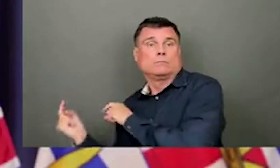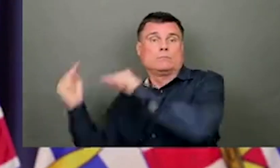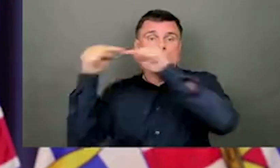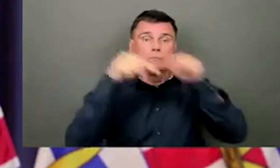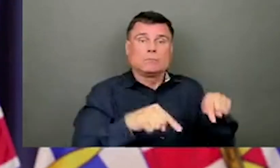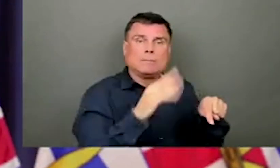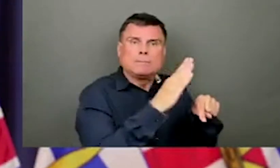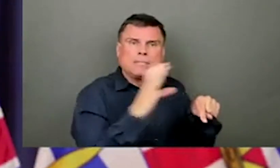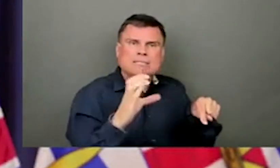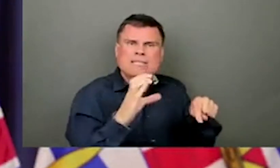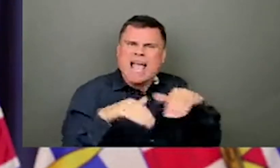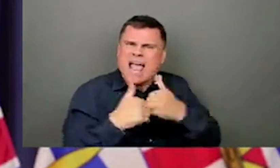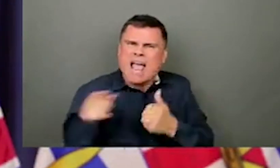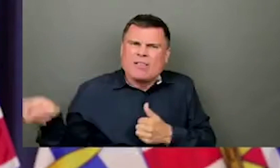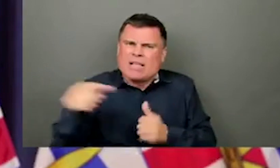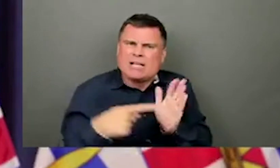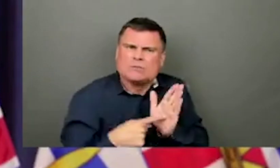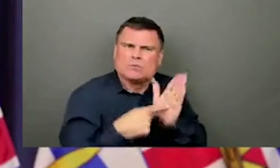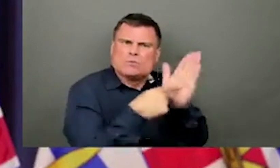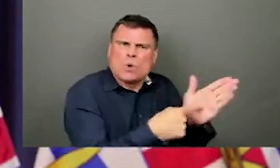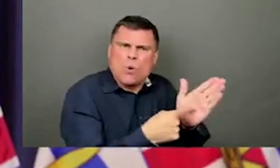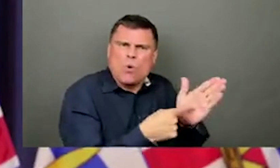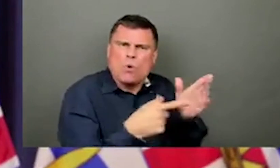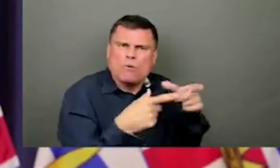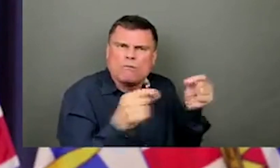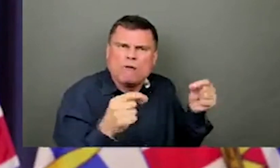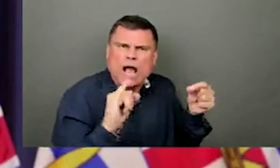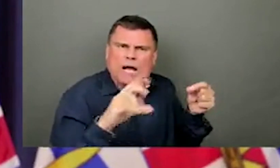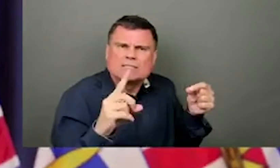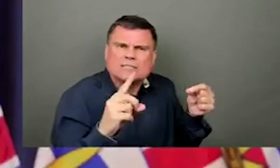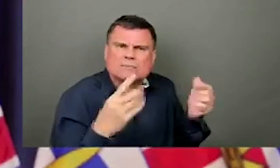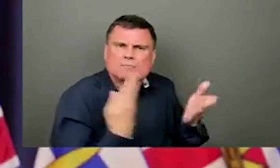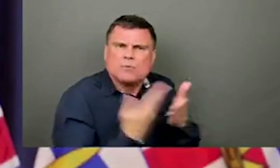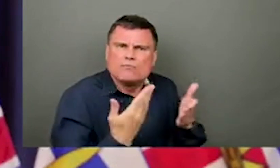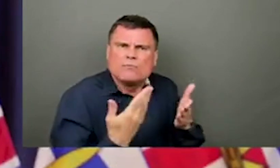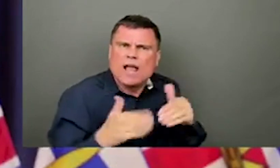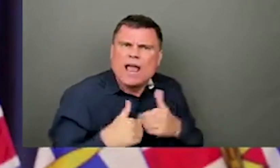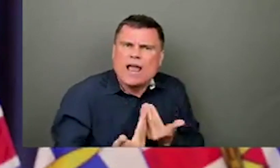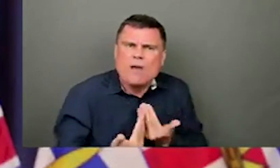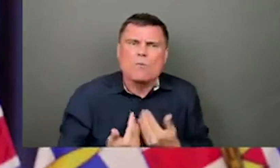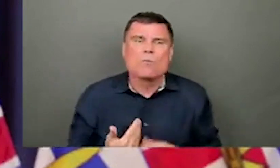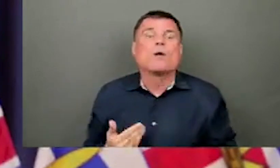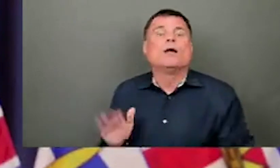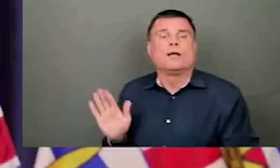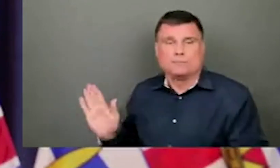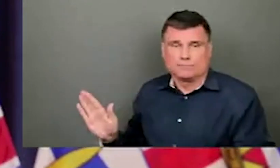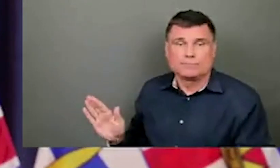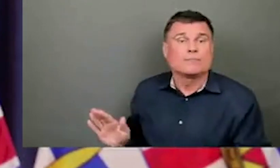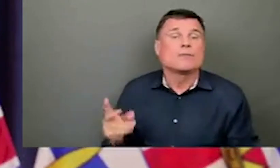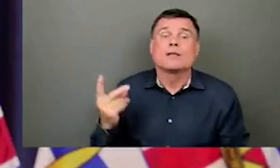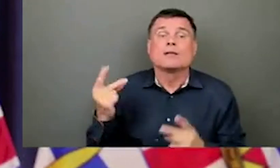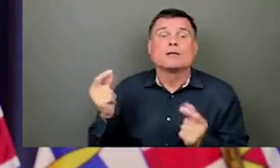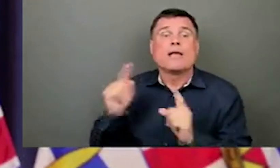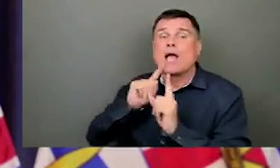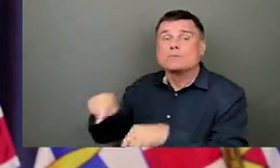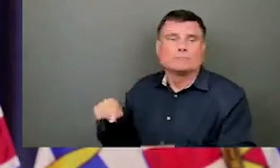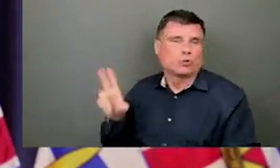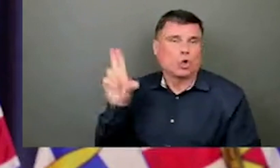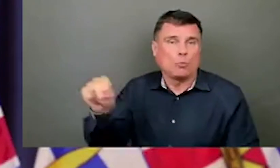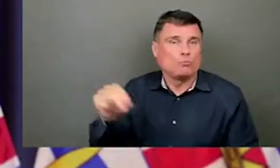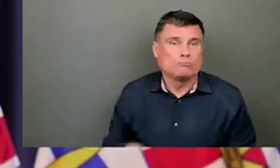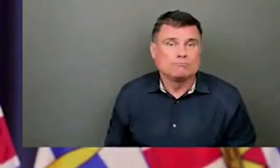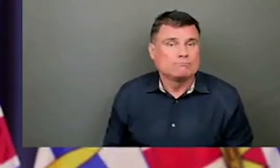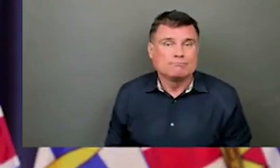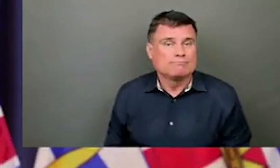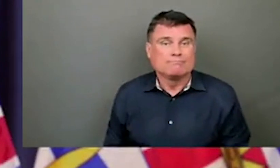they follow the same guidelines as British Columbians? Yeah, so the short answer is no. This is a temporary measure that's getting us through